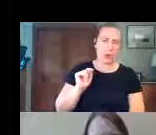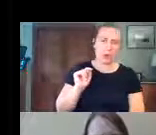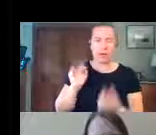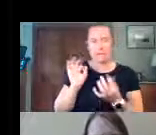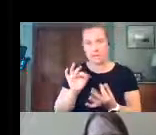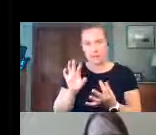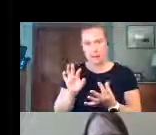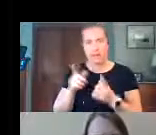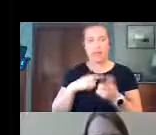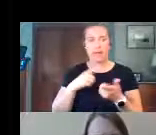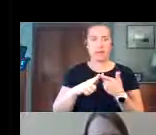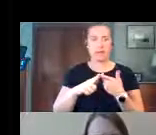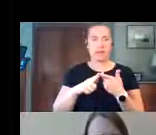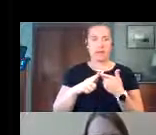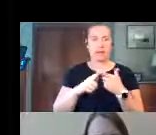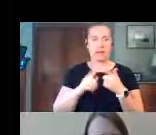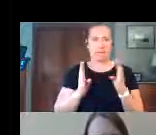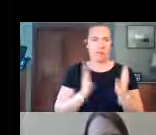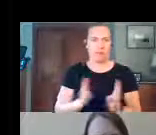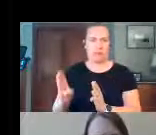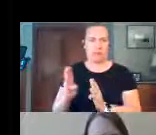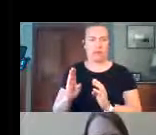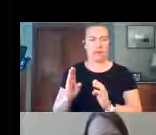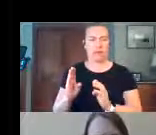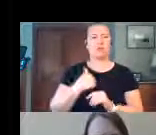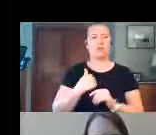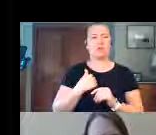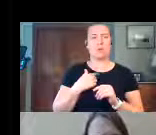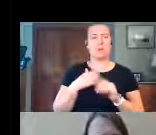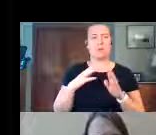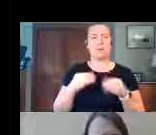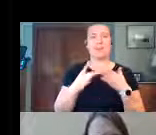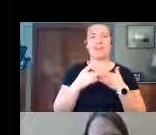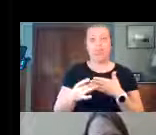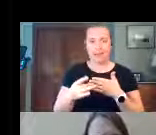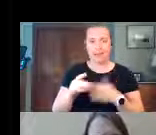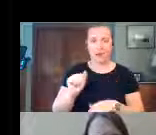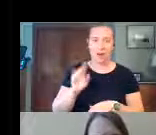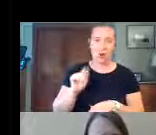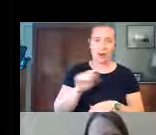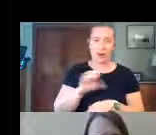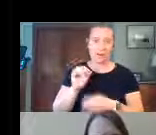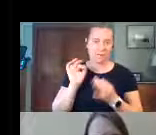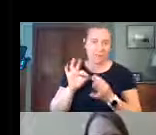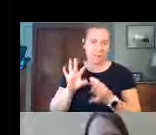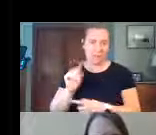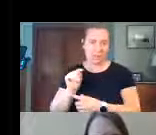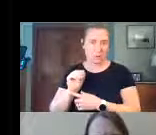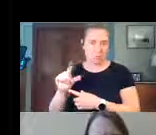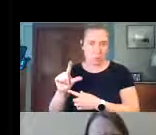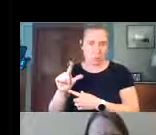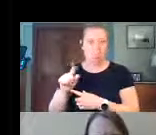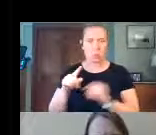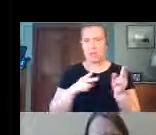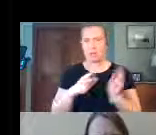we developed a guided audit and feedback tool that is available to download online